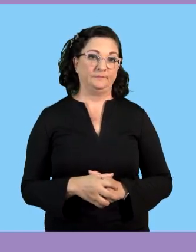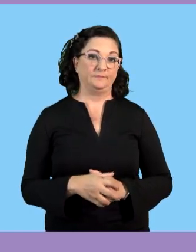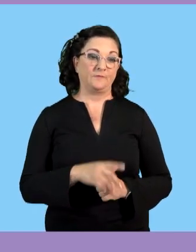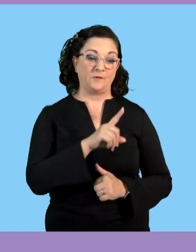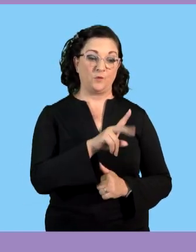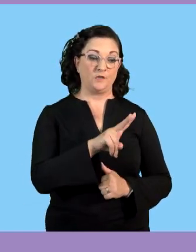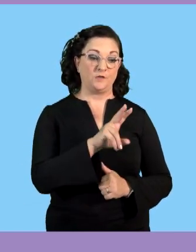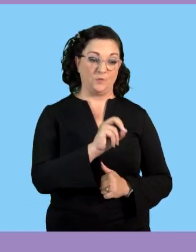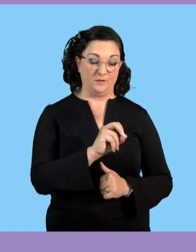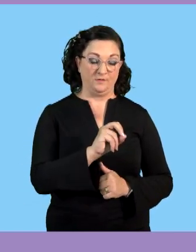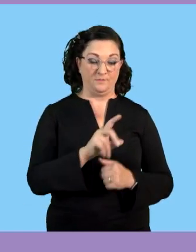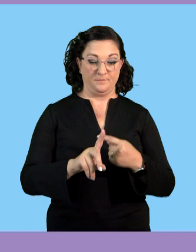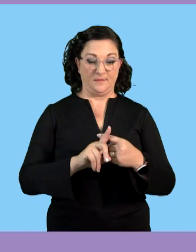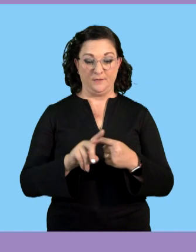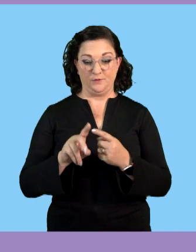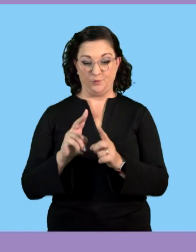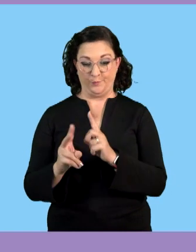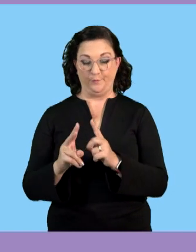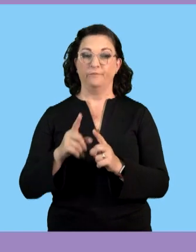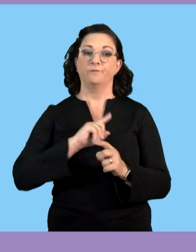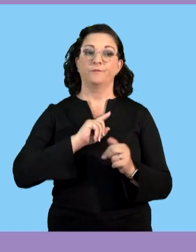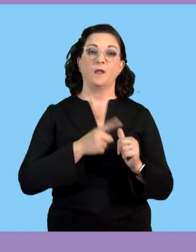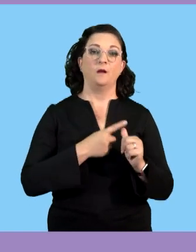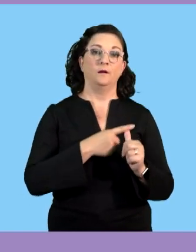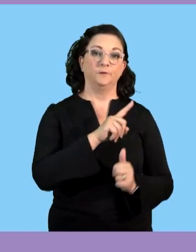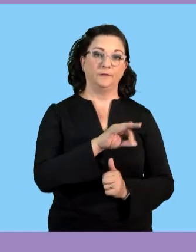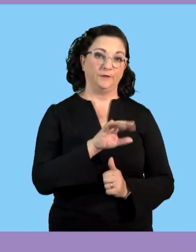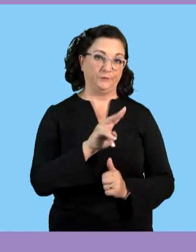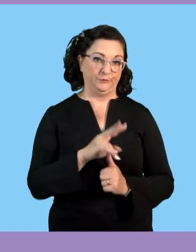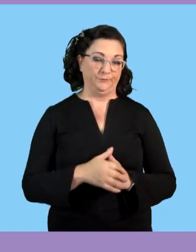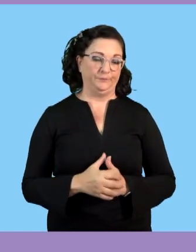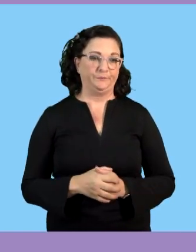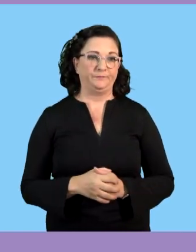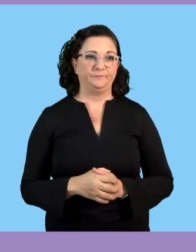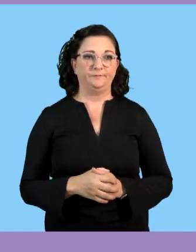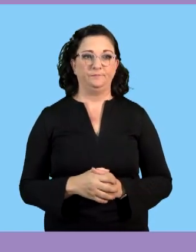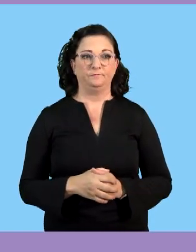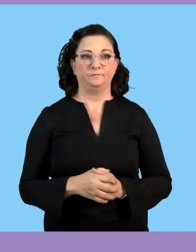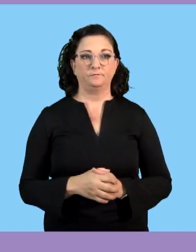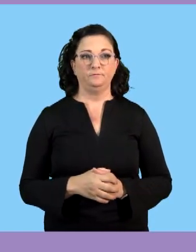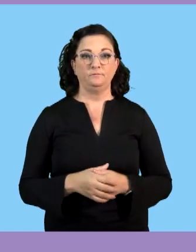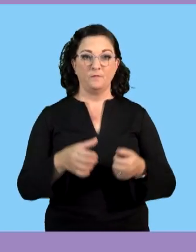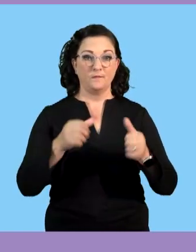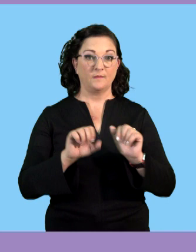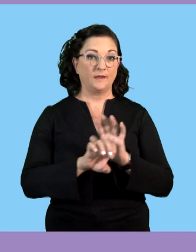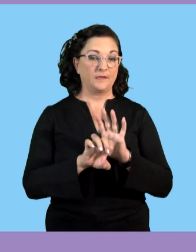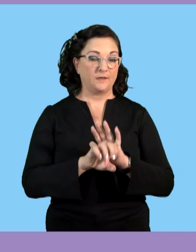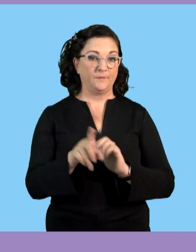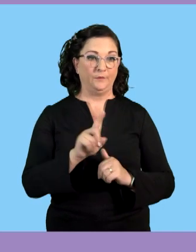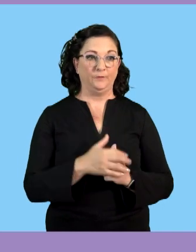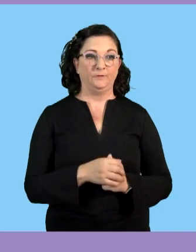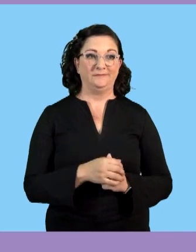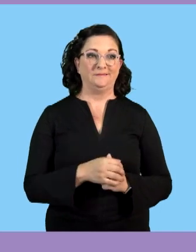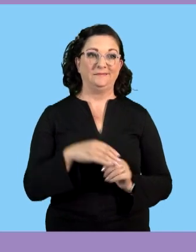120 is increased by 12, gives you 132. Now, this next example